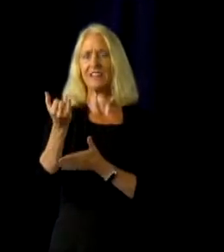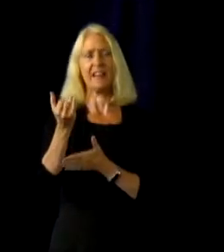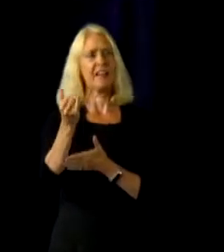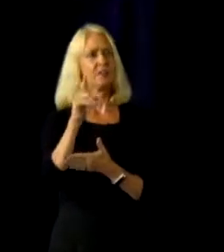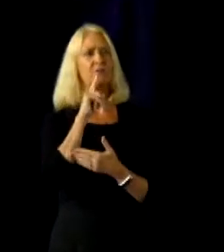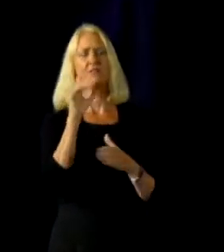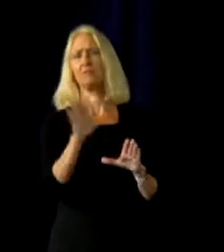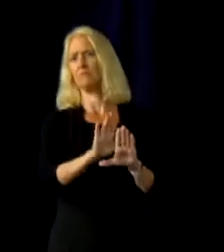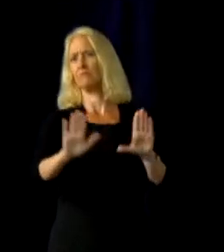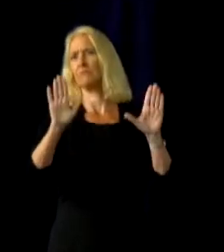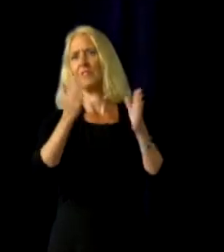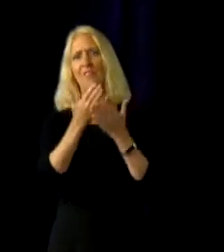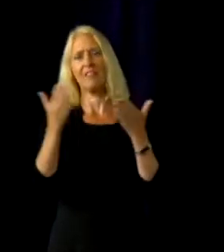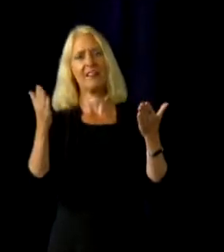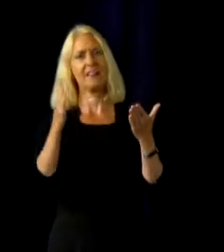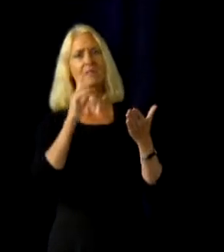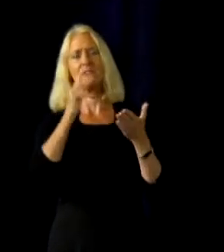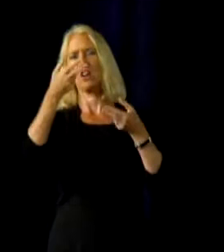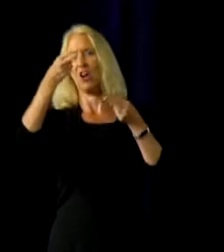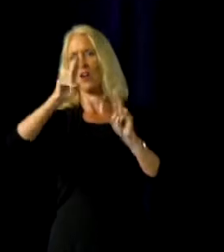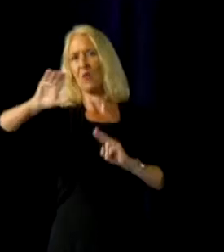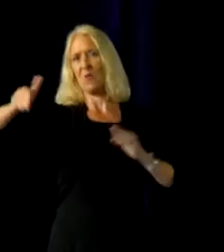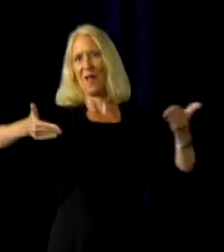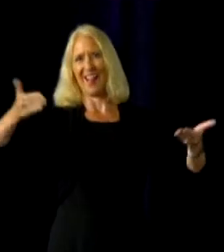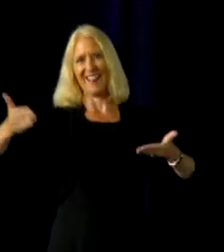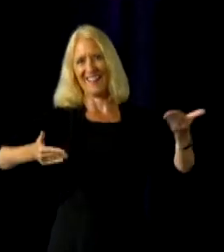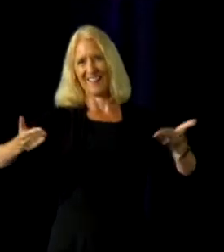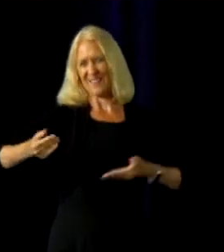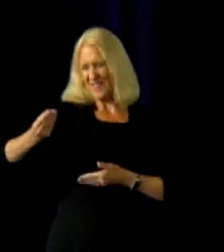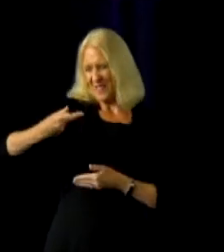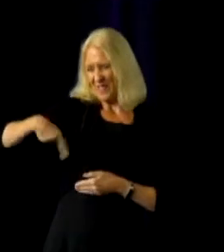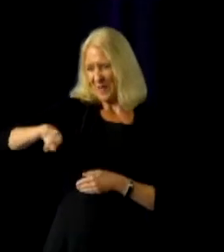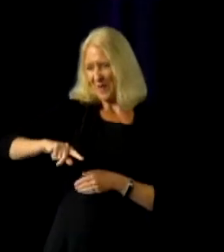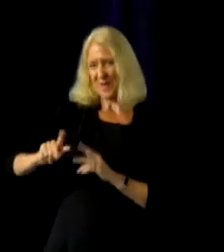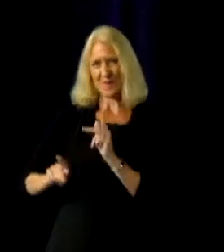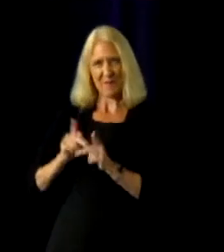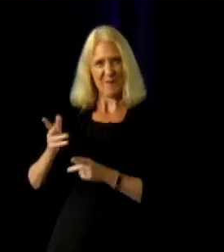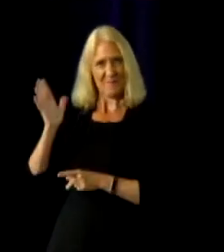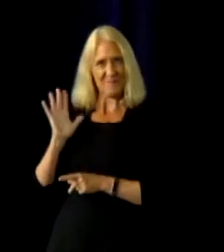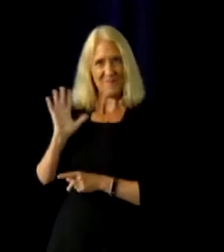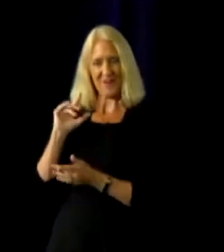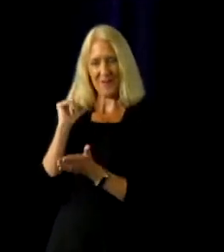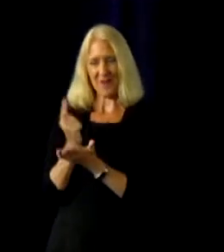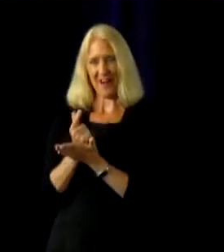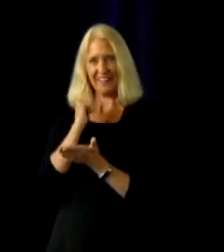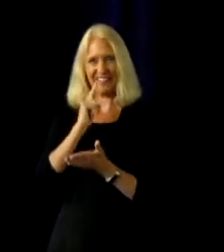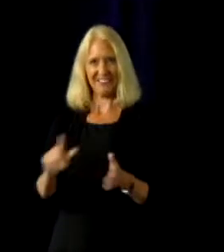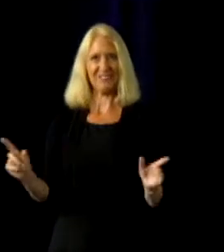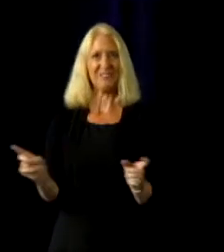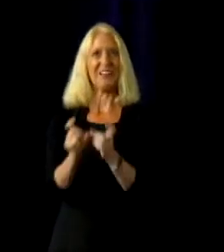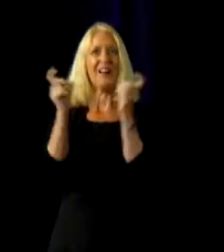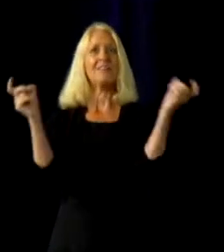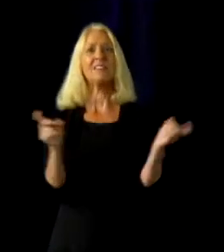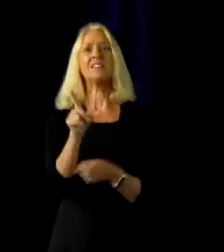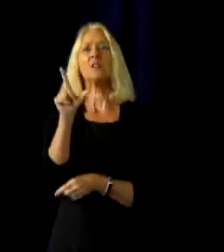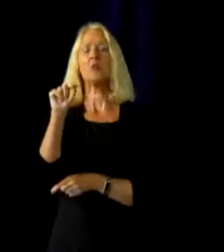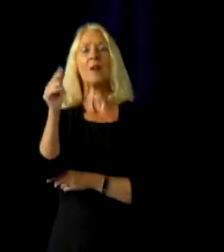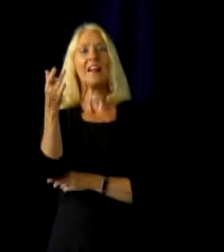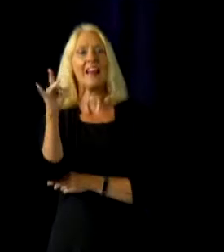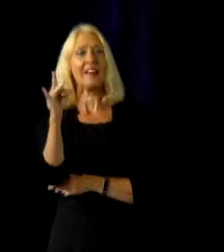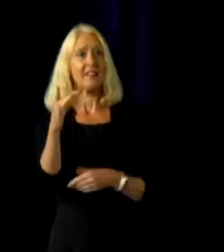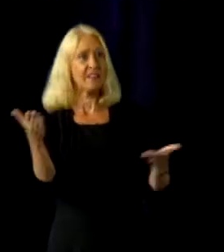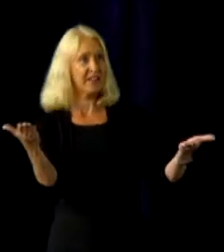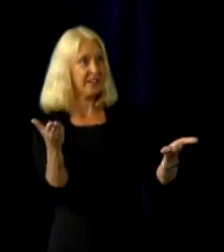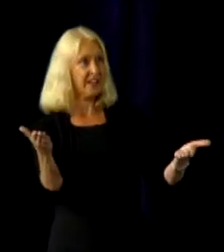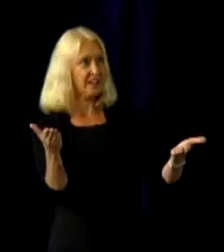extensive. And we're honored to welcome some of those alumni back here to Convocation 2018. They are here